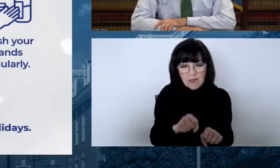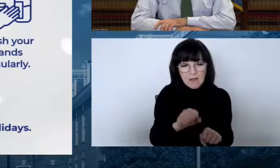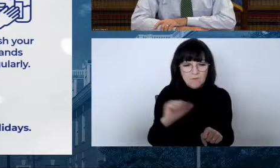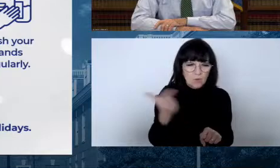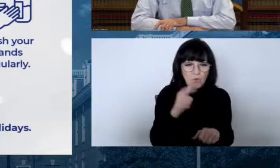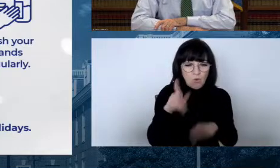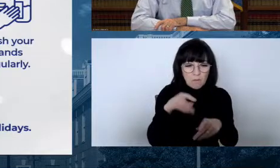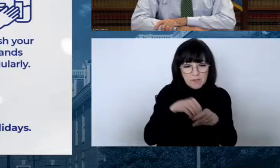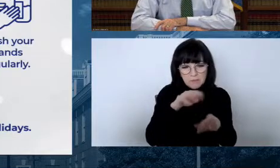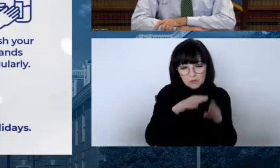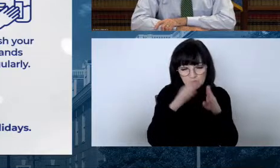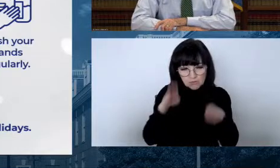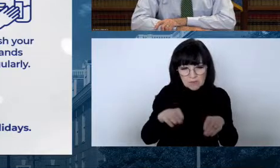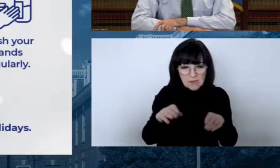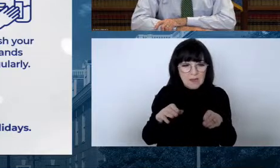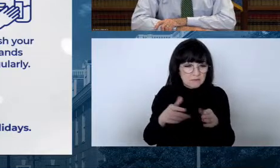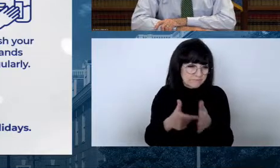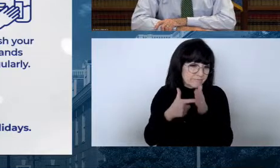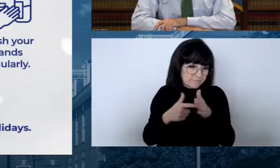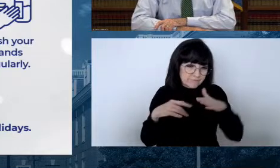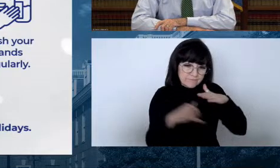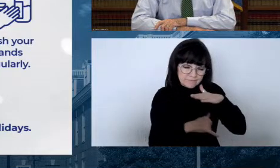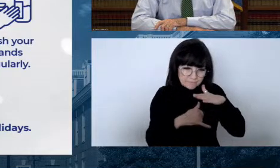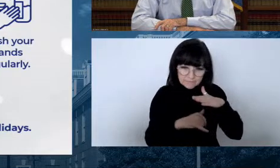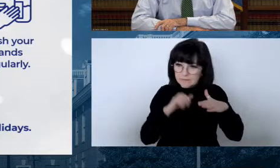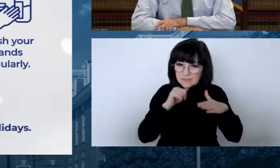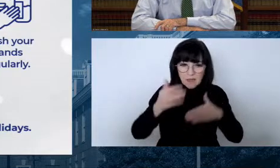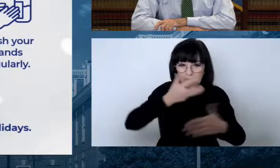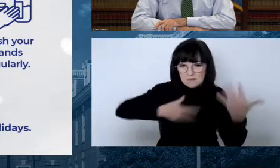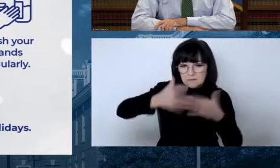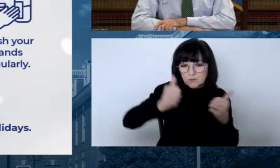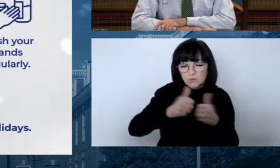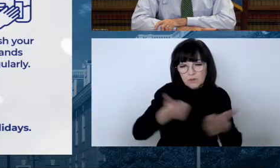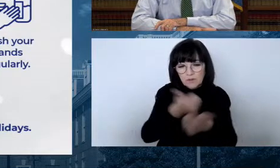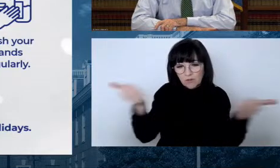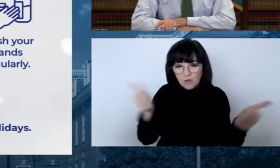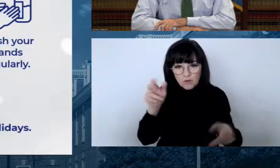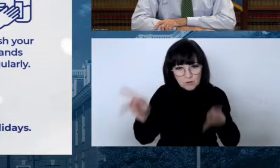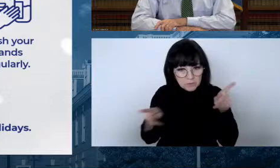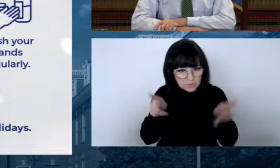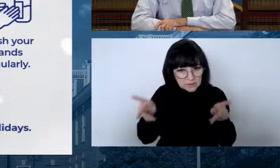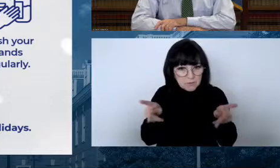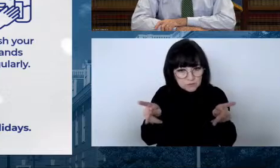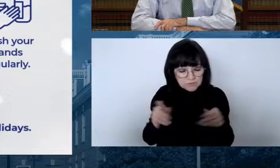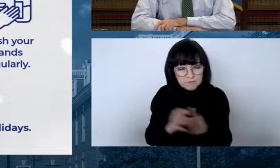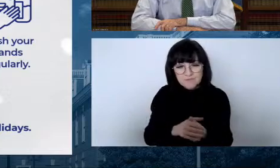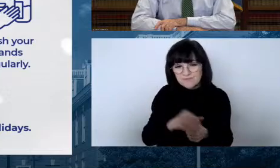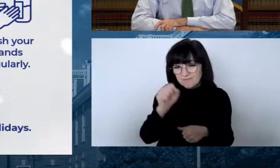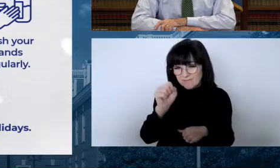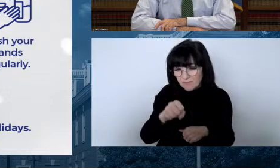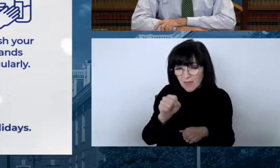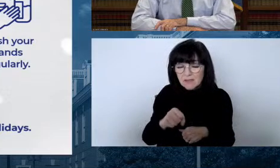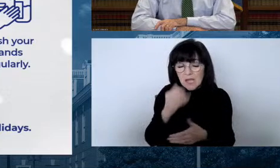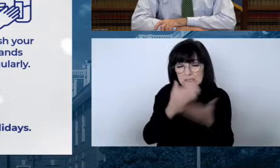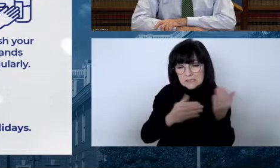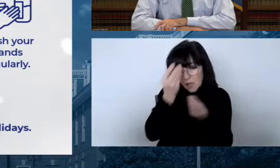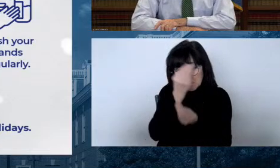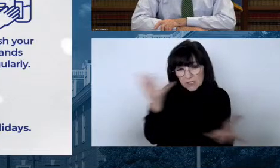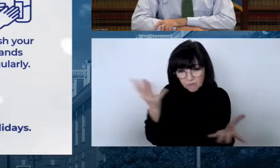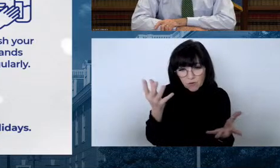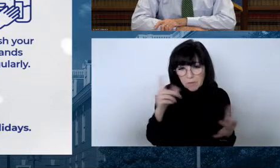important thing to do and really important information to understand. A little bit complicated, and with the new